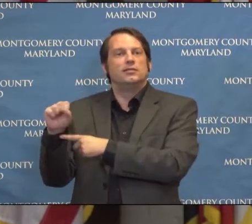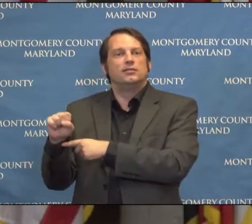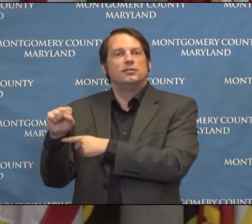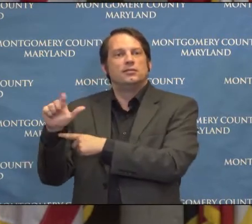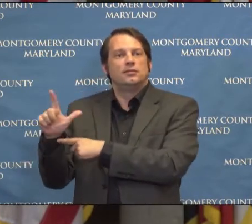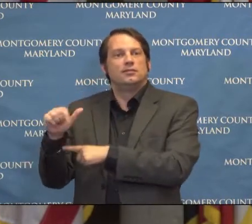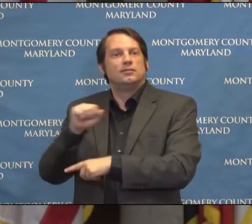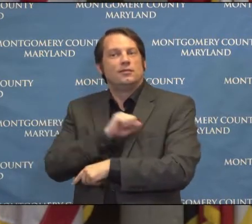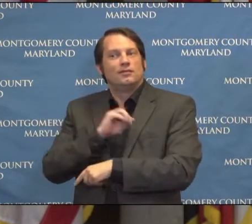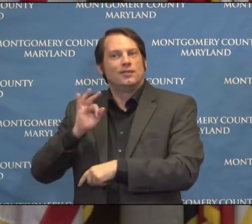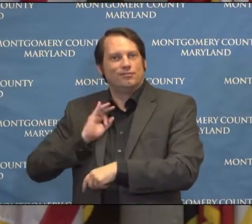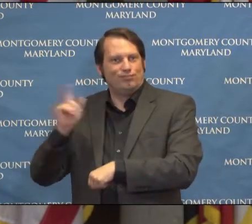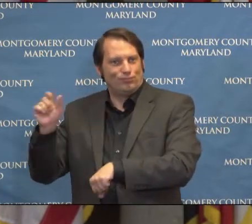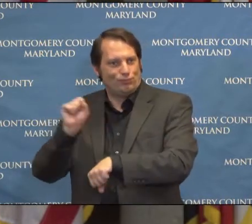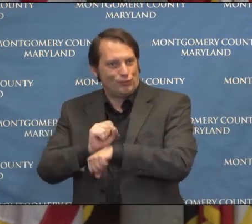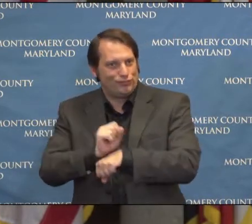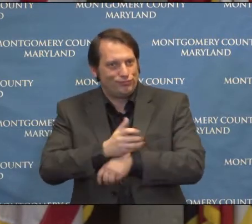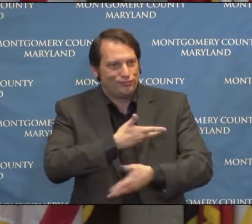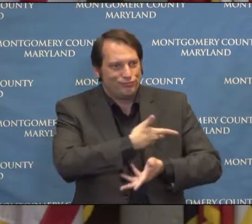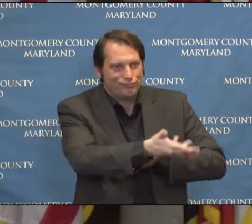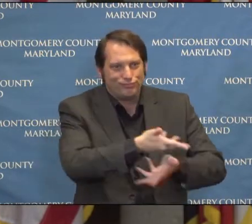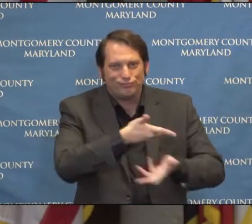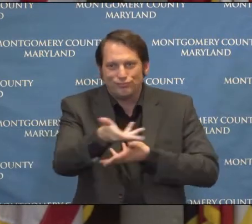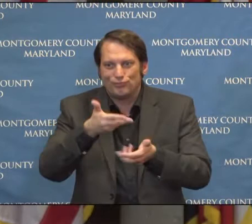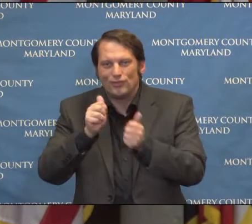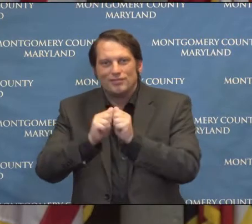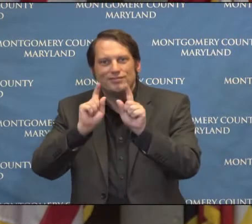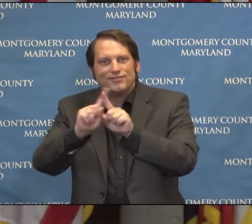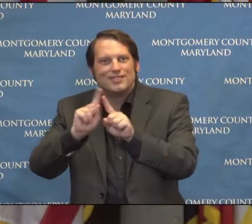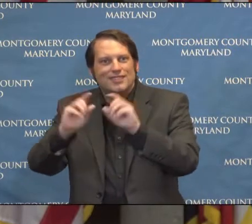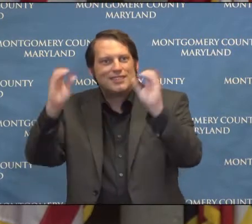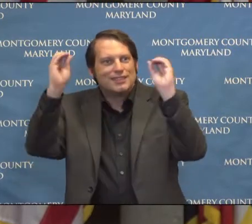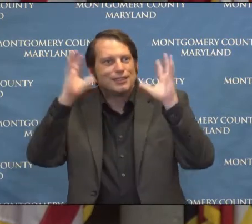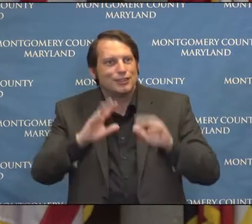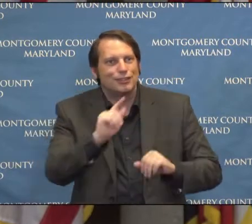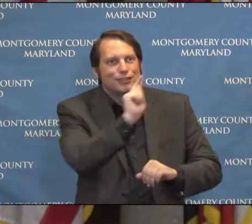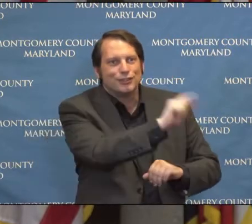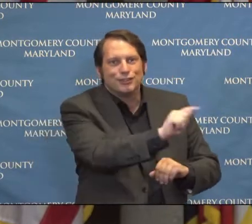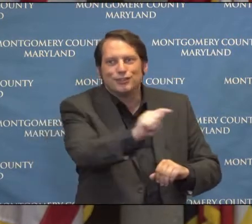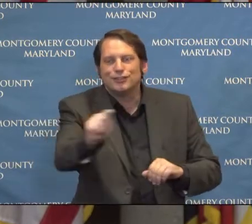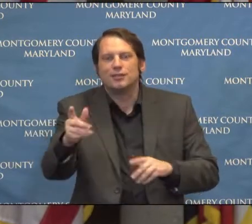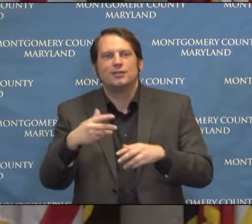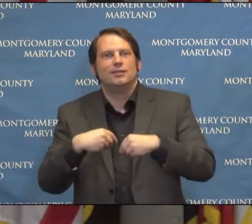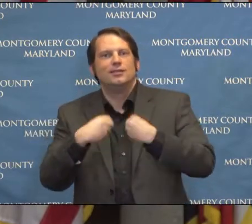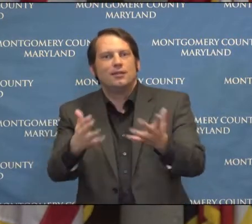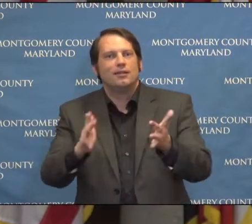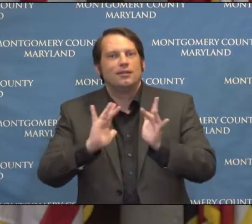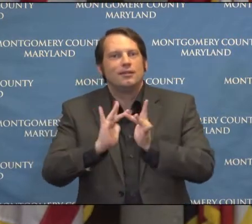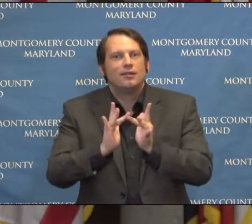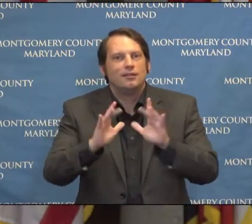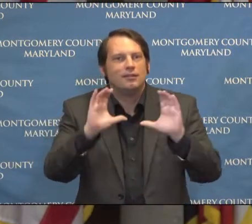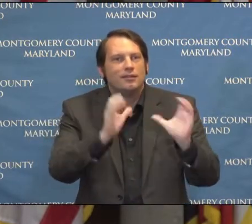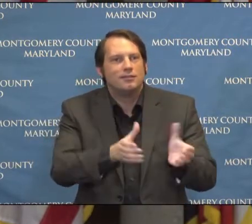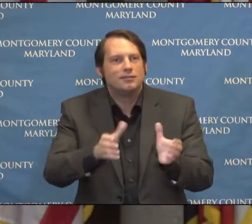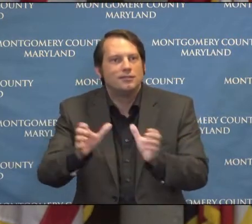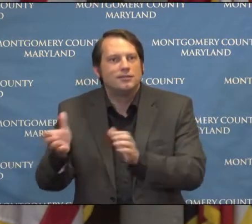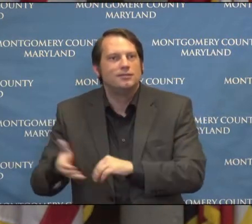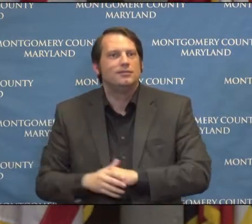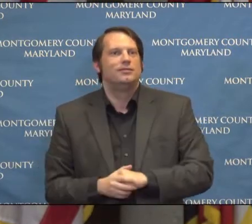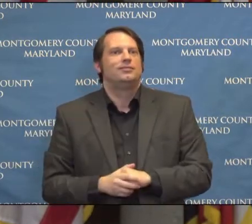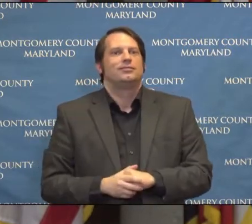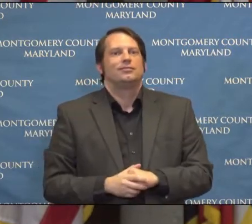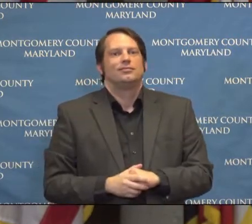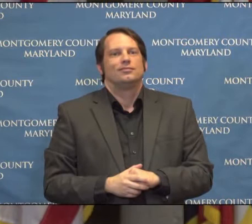content areas and doing those online classes. We have many of our paraeducators contacting students